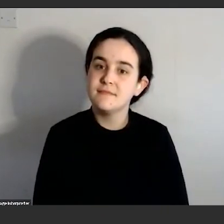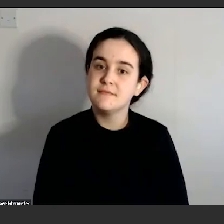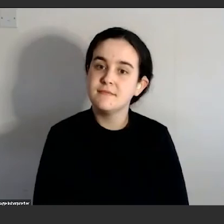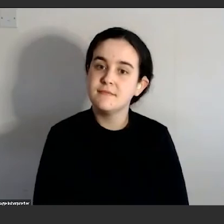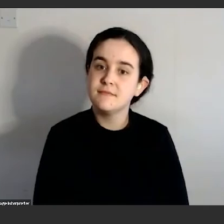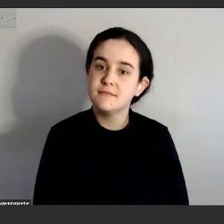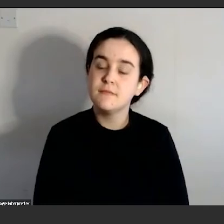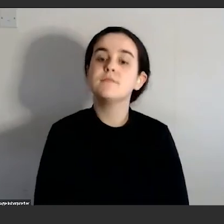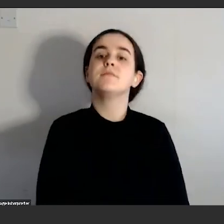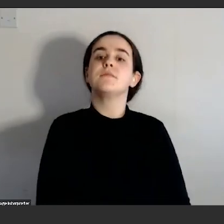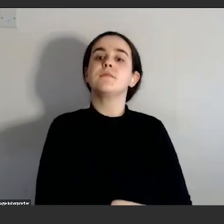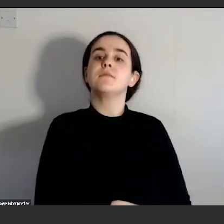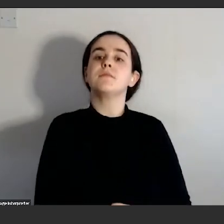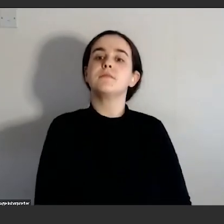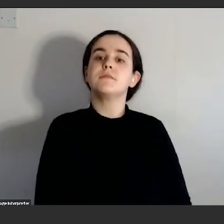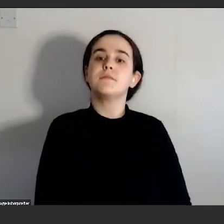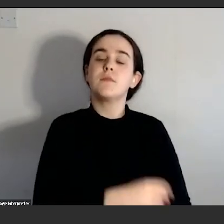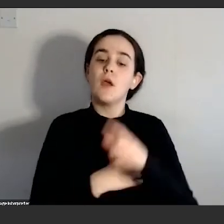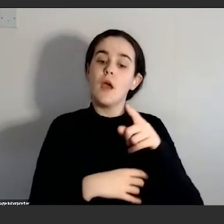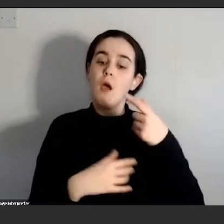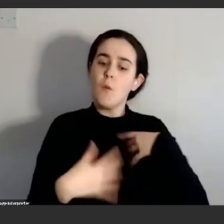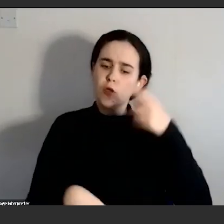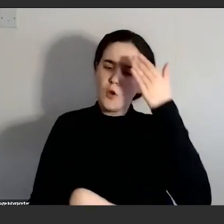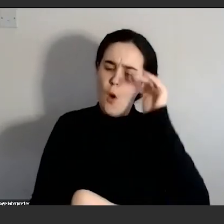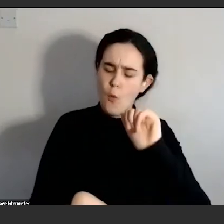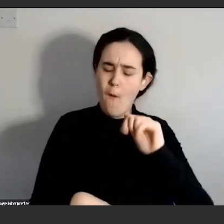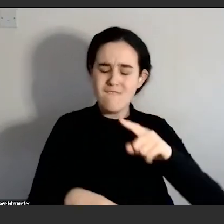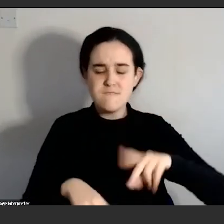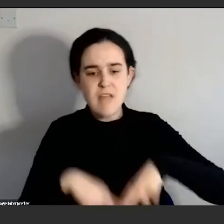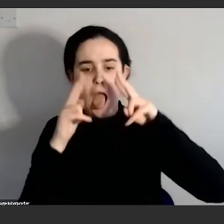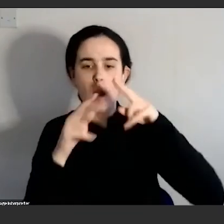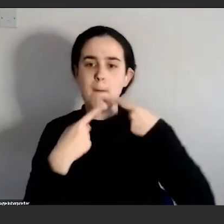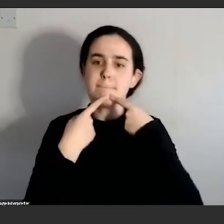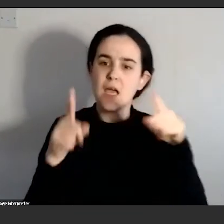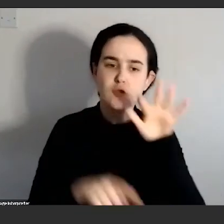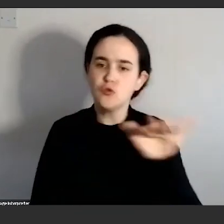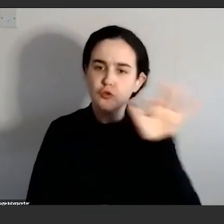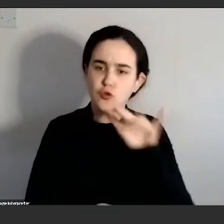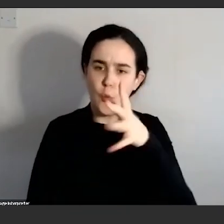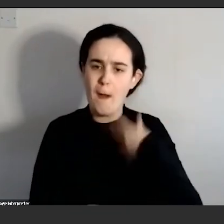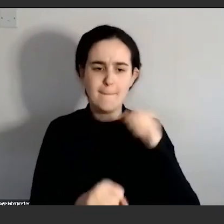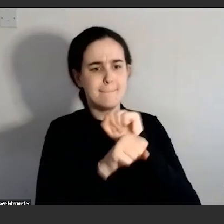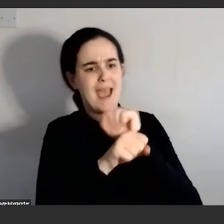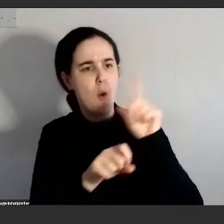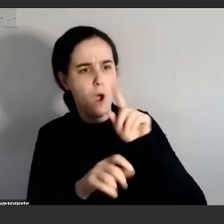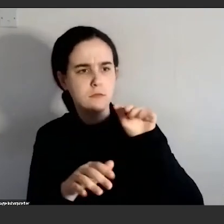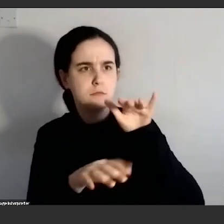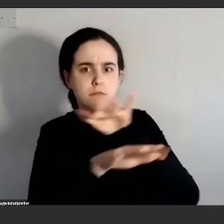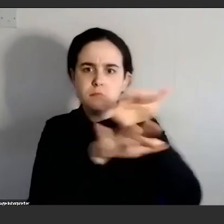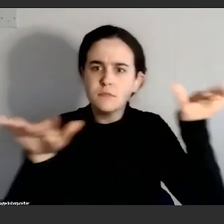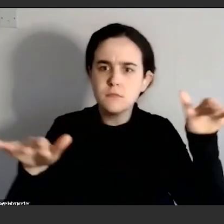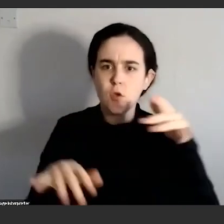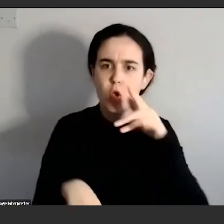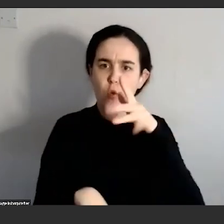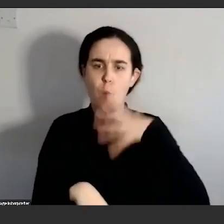working together right now. If we've learned anything in these couple of years, it's that